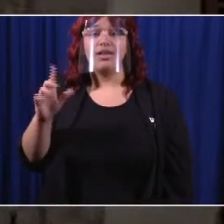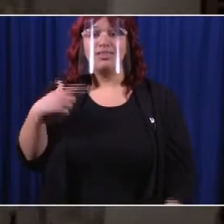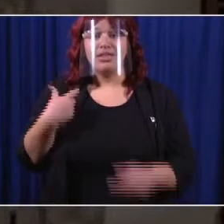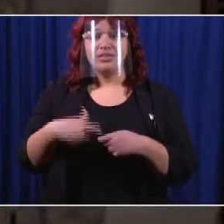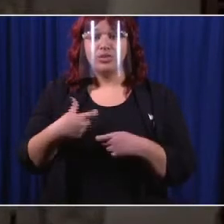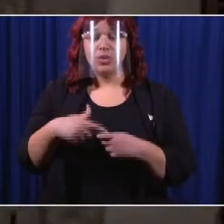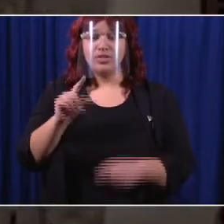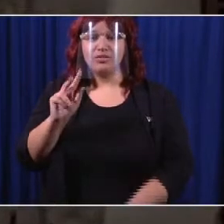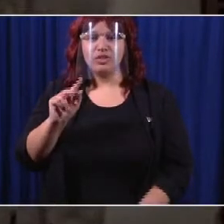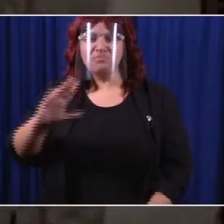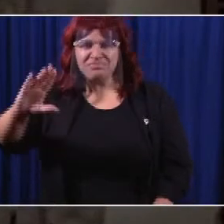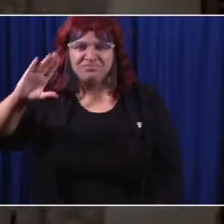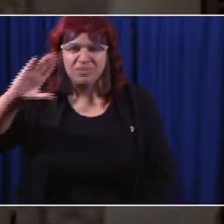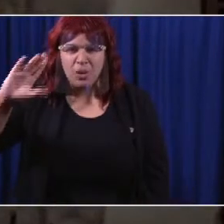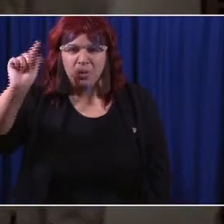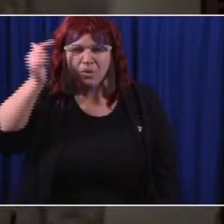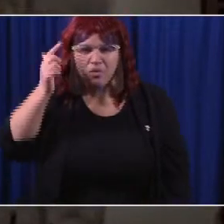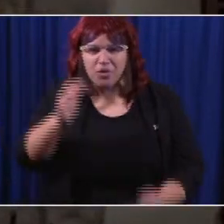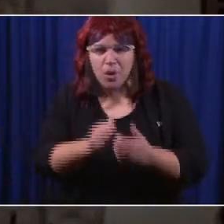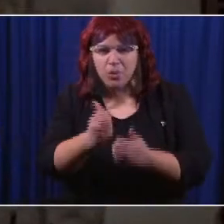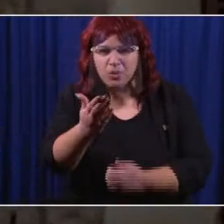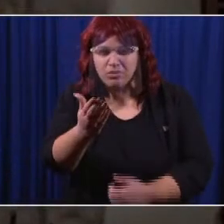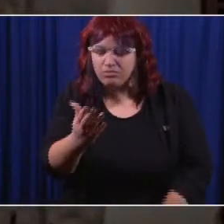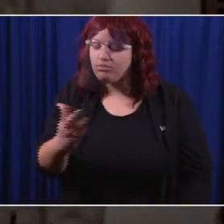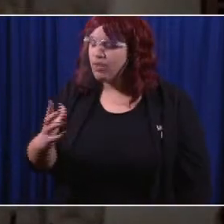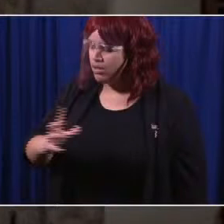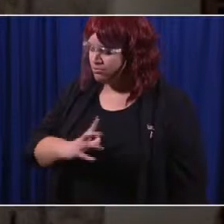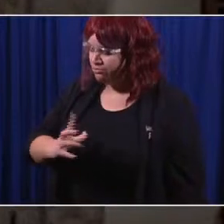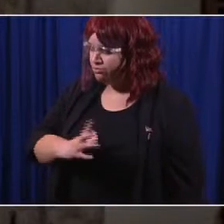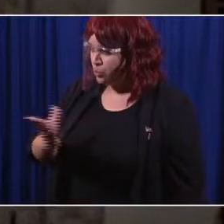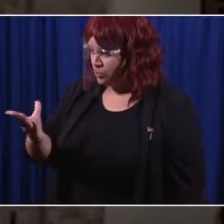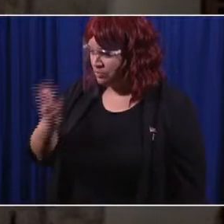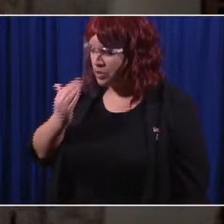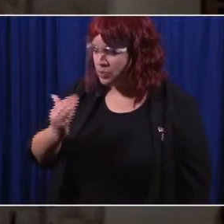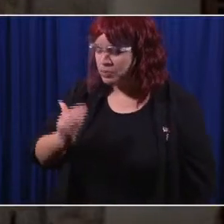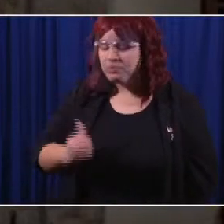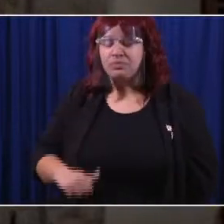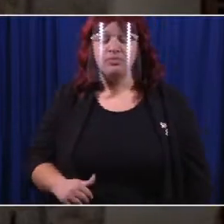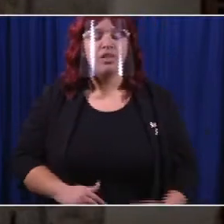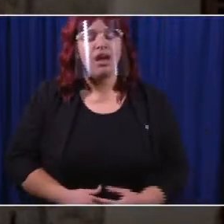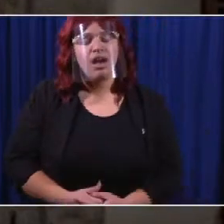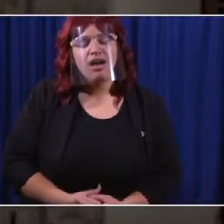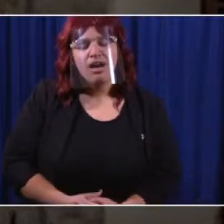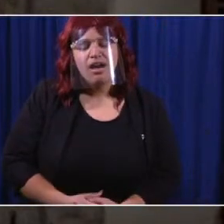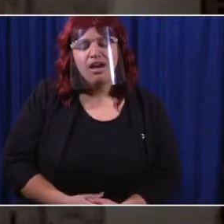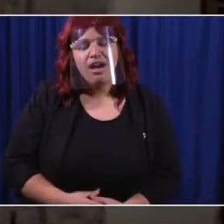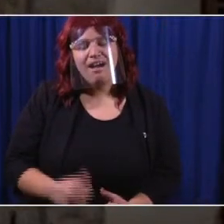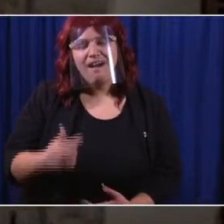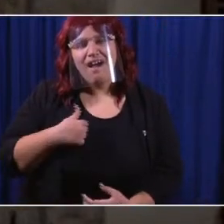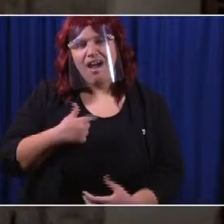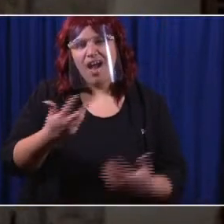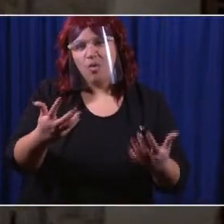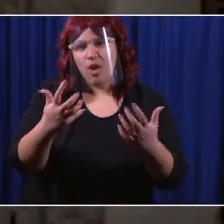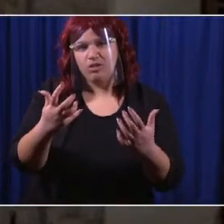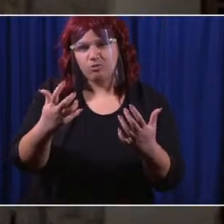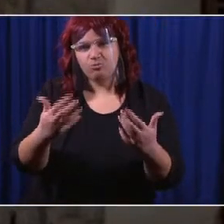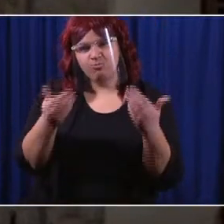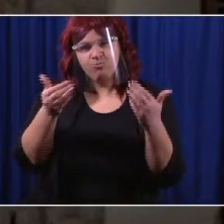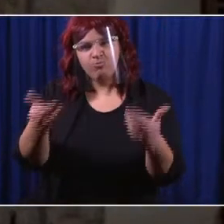Luis. Hello, Governor. How are you? I'm well, sir. Thank you. Good. Governor, if I may, I would like to make a statement